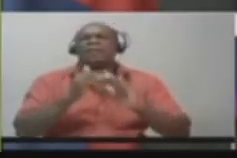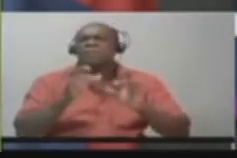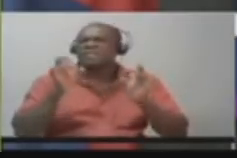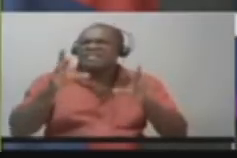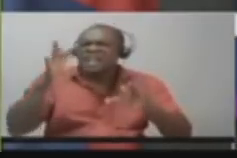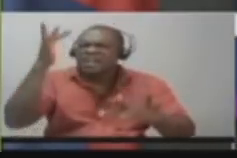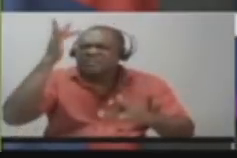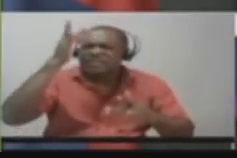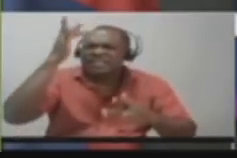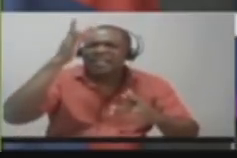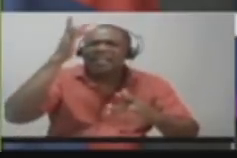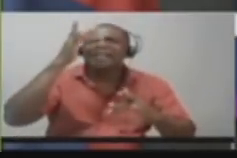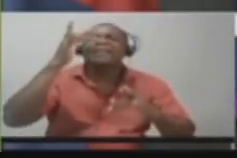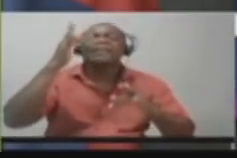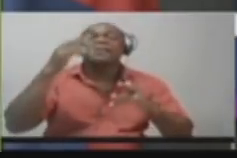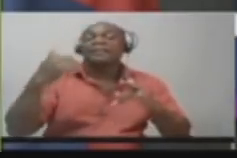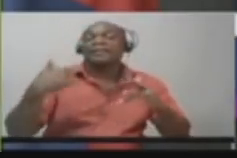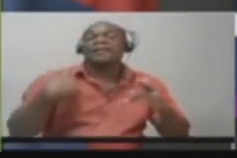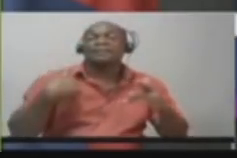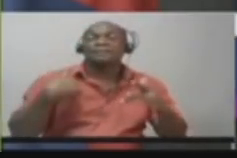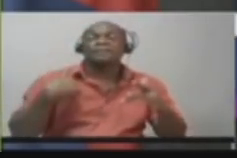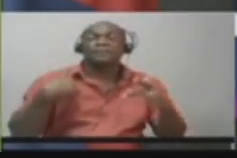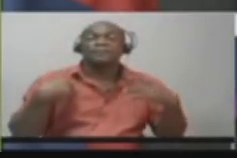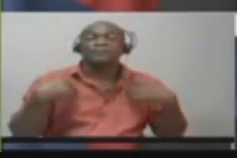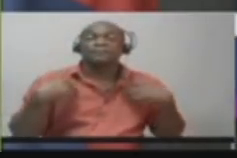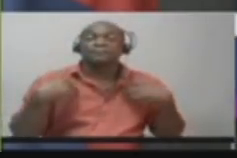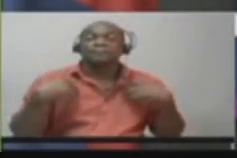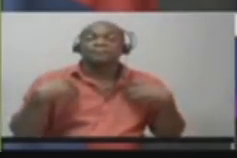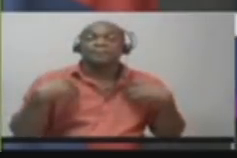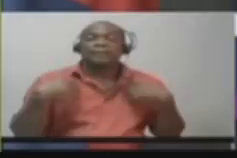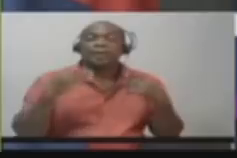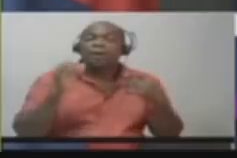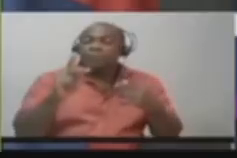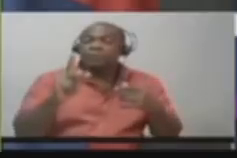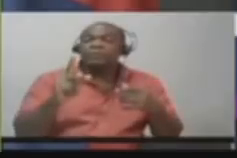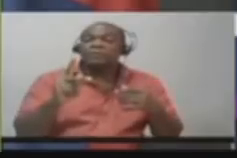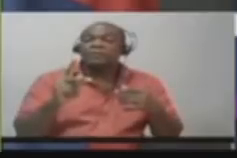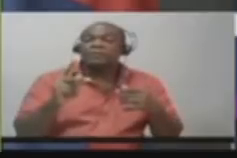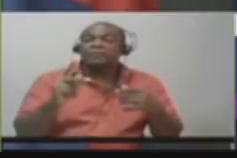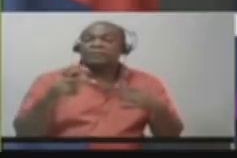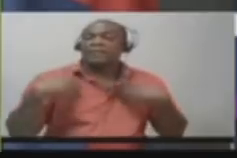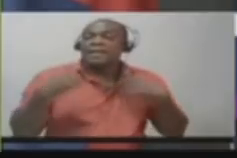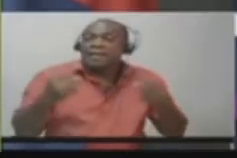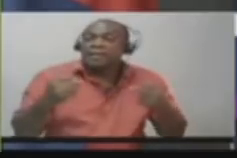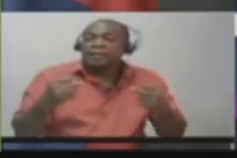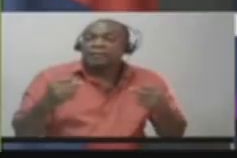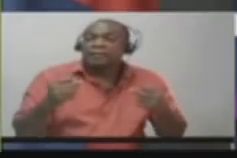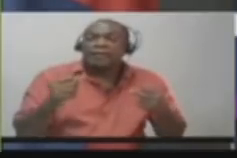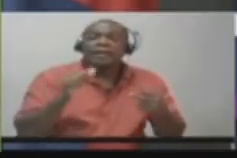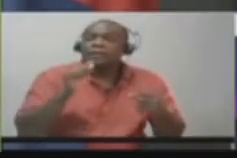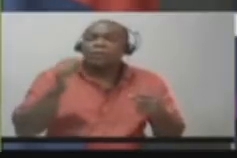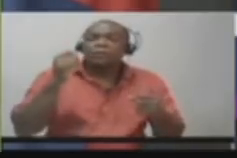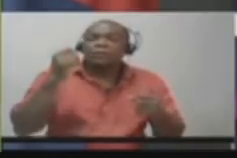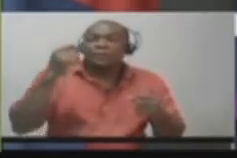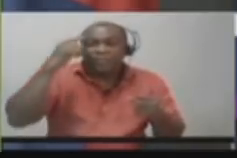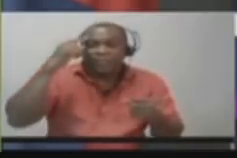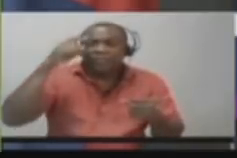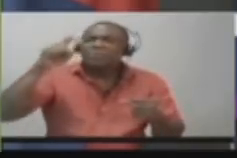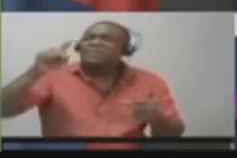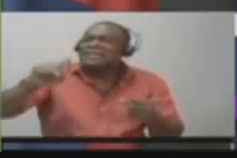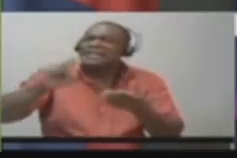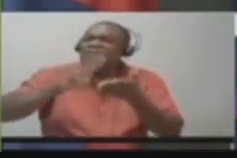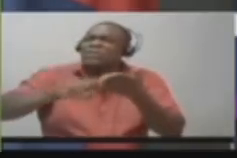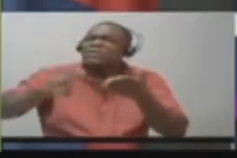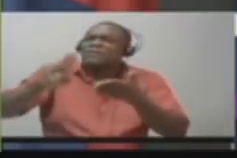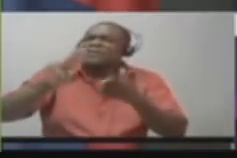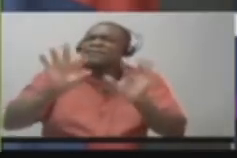and they have a chance of dying. I don't think one needs a university degree to understand that, and you choose where you want to be